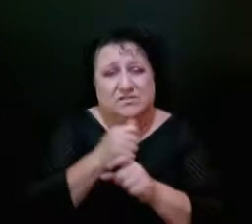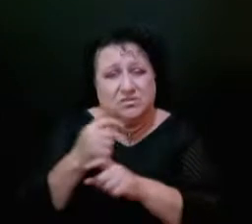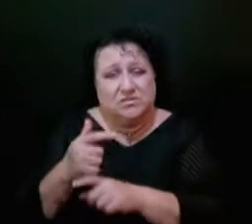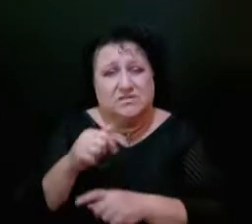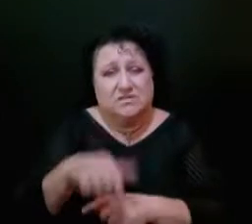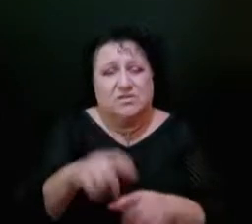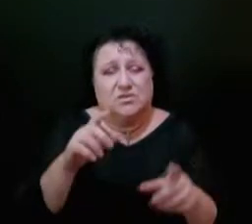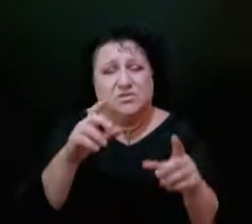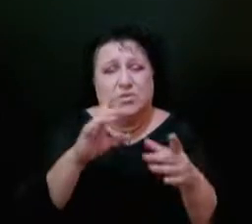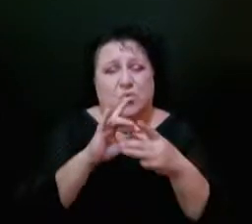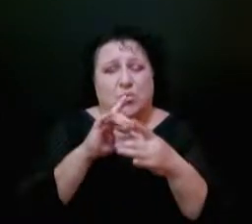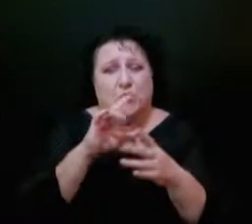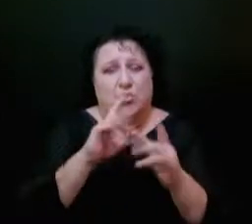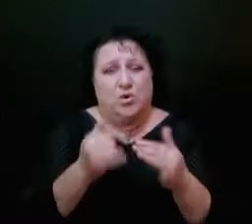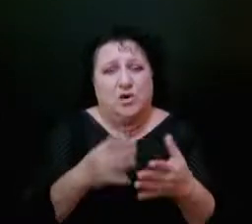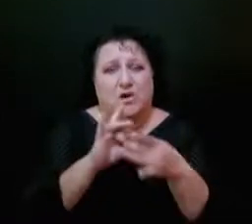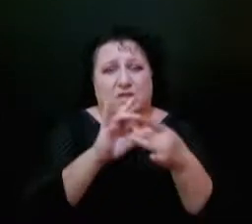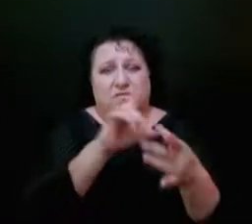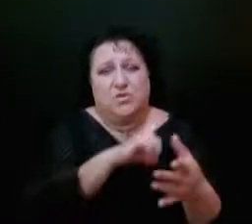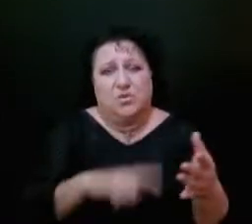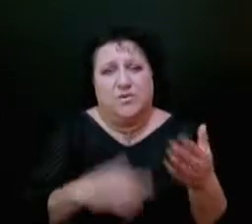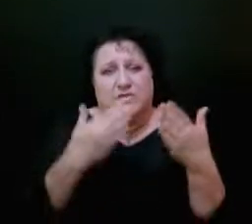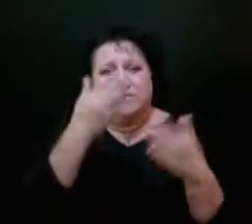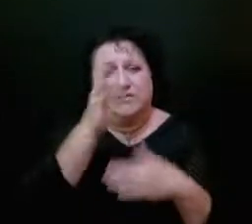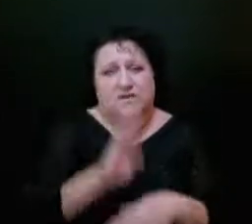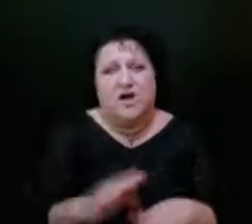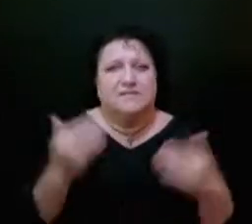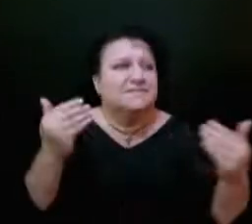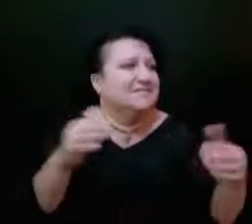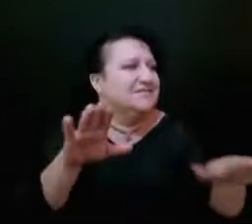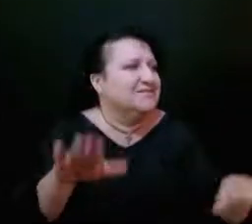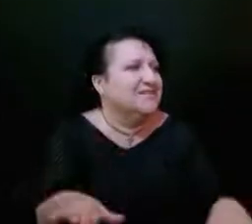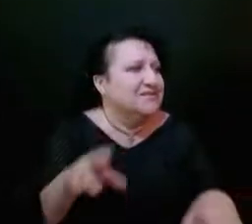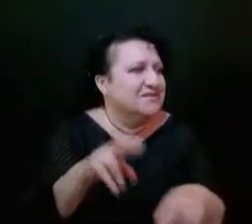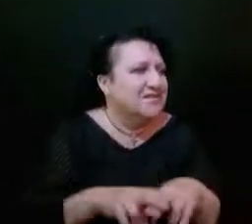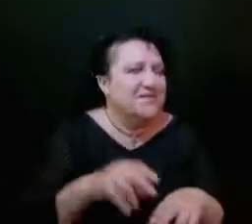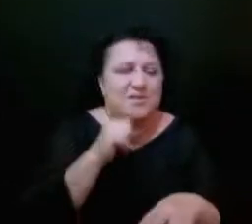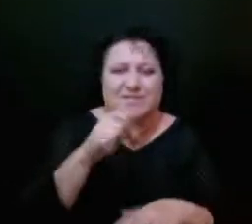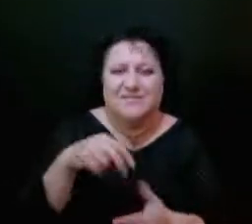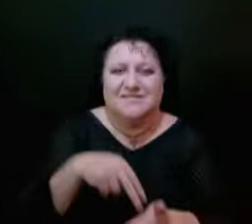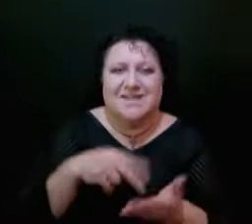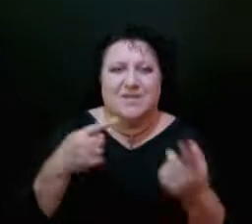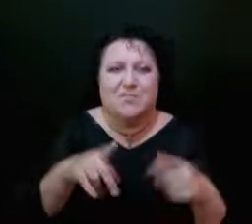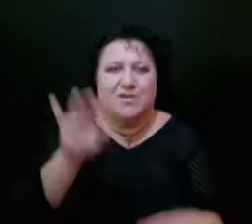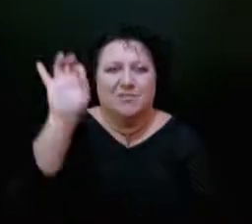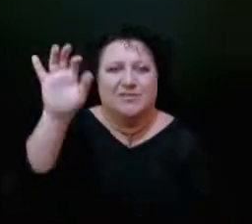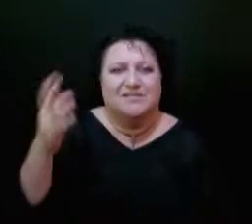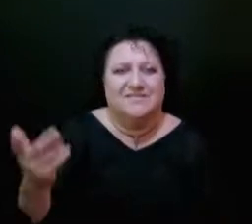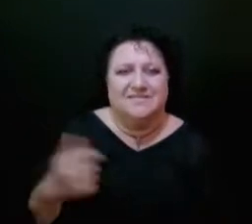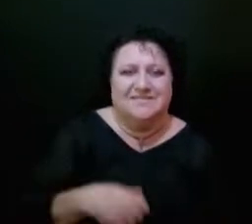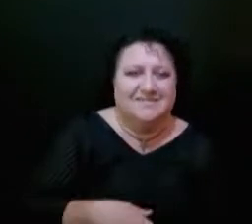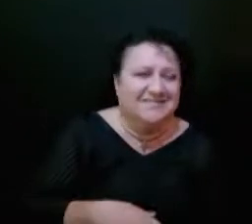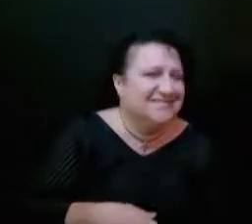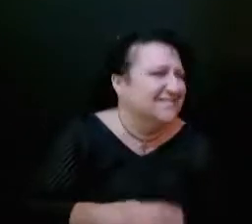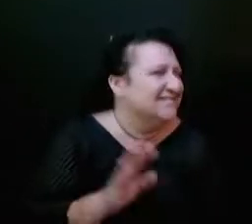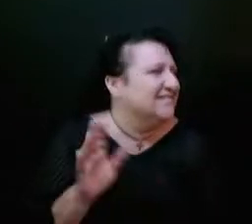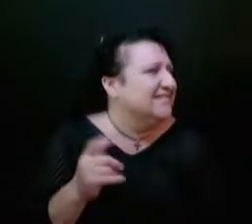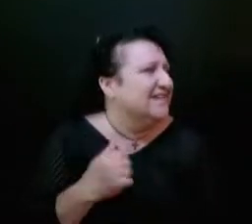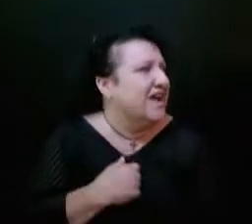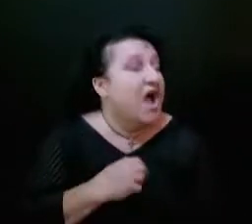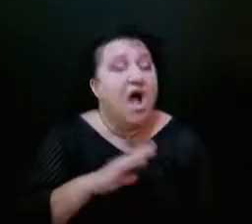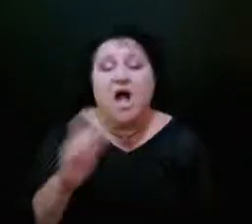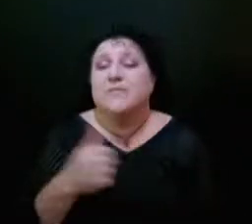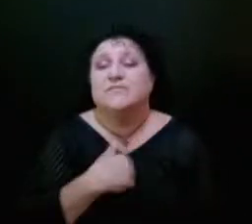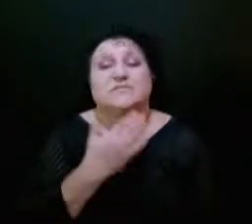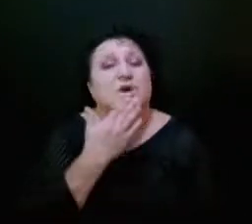You may be seated. I wasn't gonna make you stand up the whole sermon. A couple of y'all got nervous. I am so